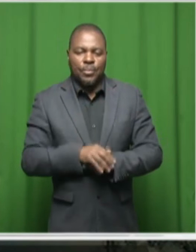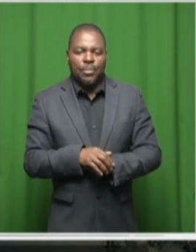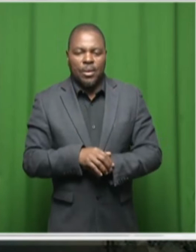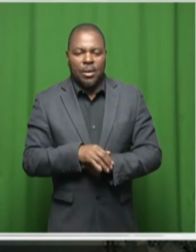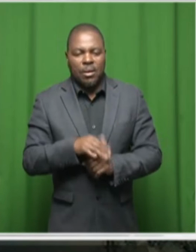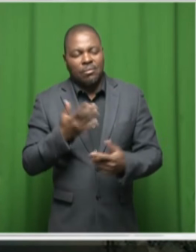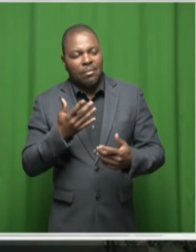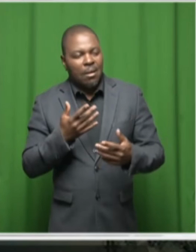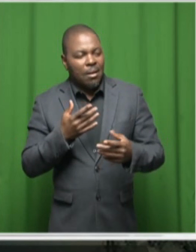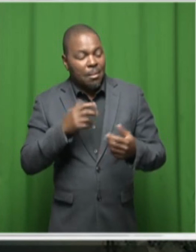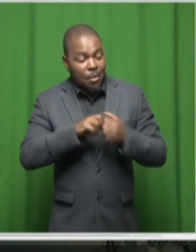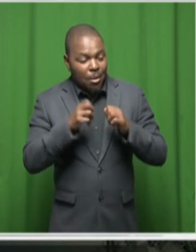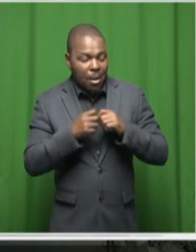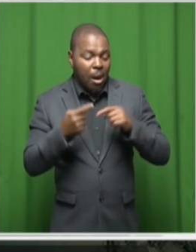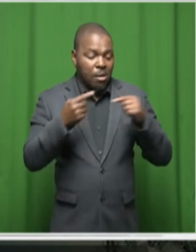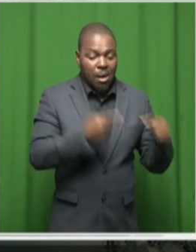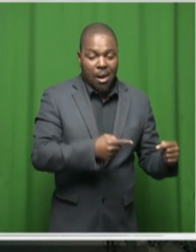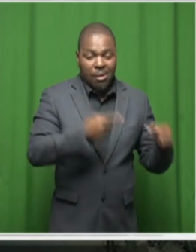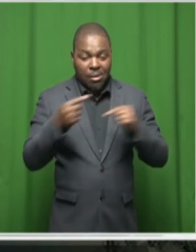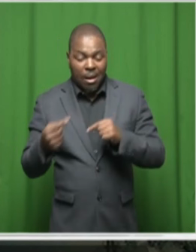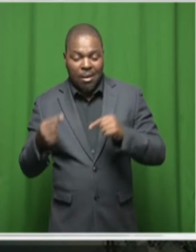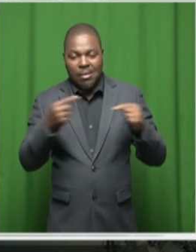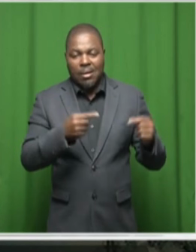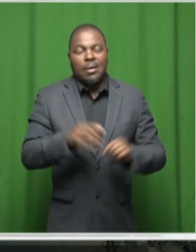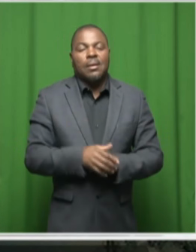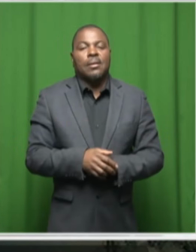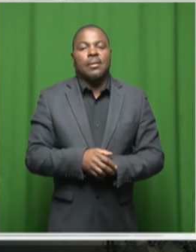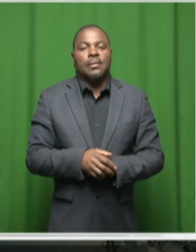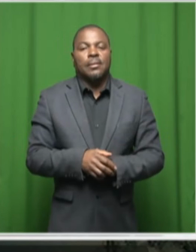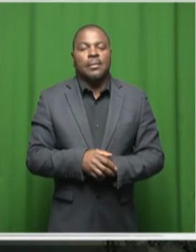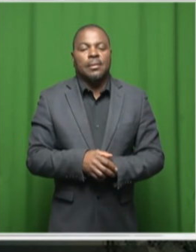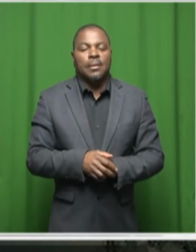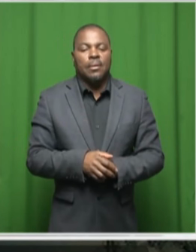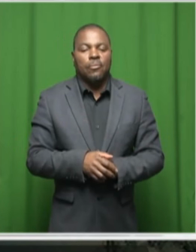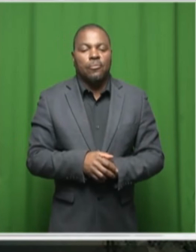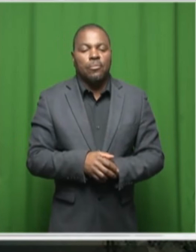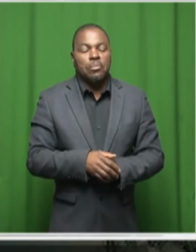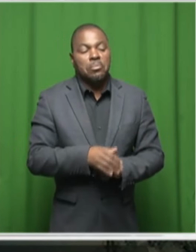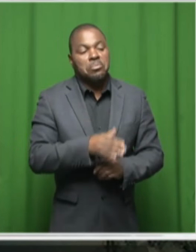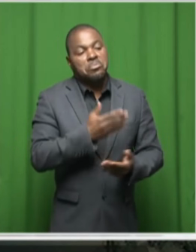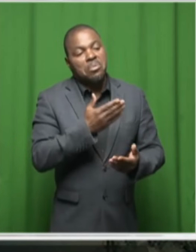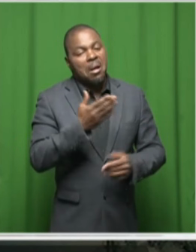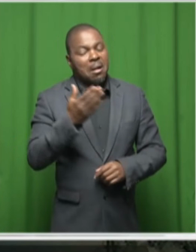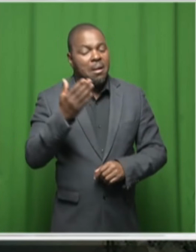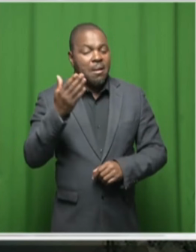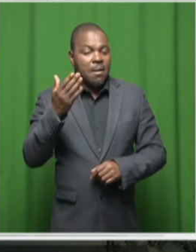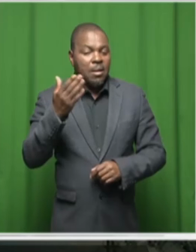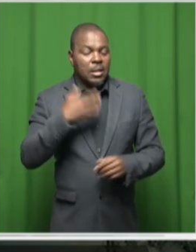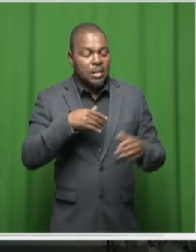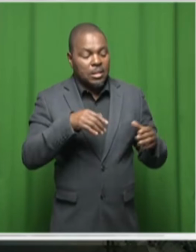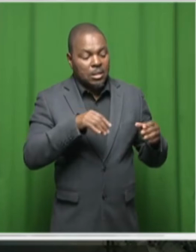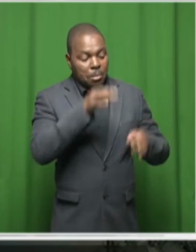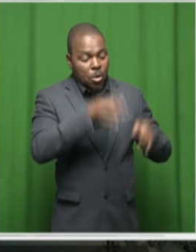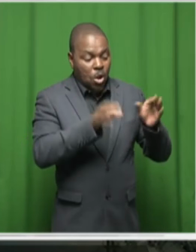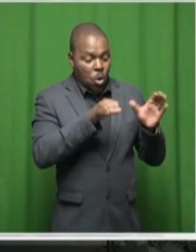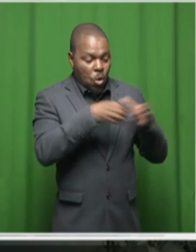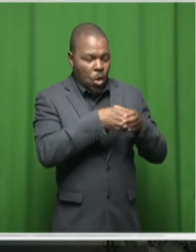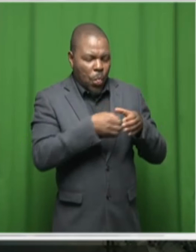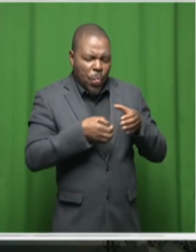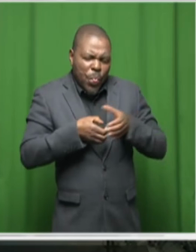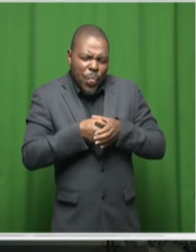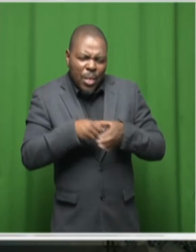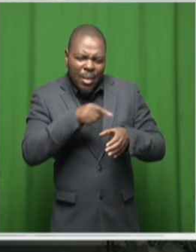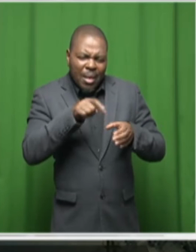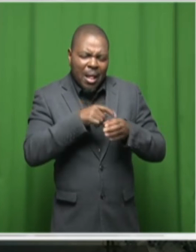froing, the anger or the disgruntlement, the displeasure that was shown by the smaller parties, do you